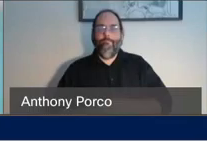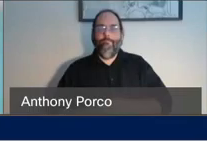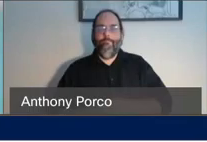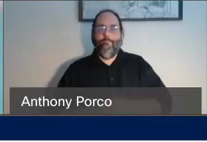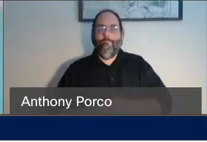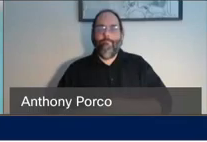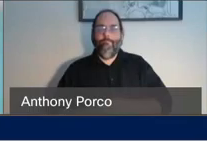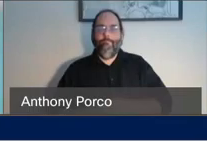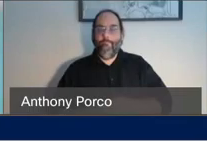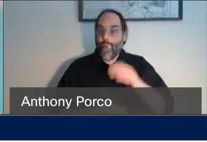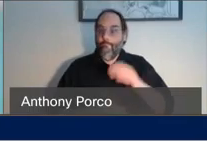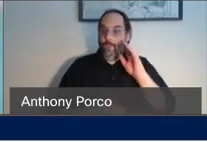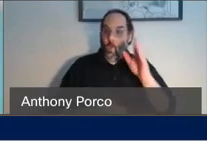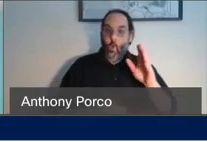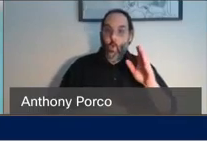Hello.